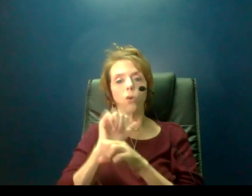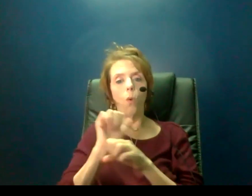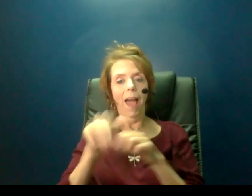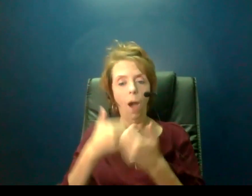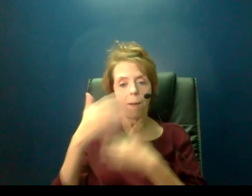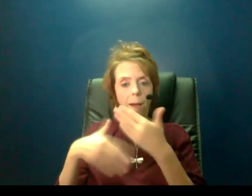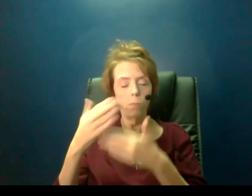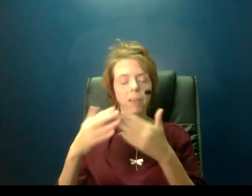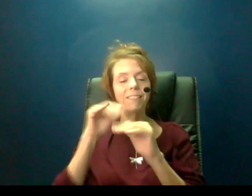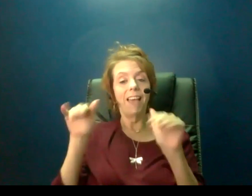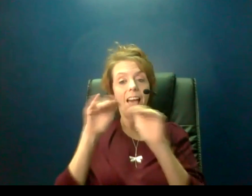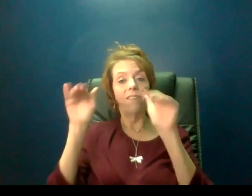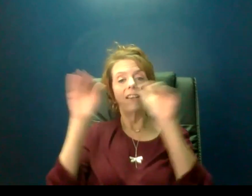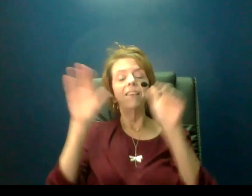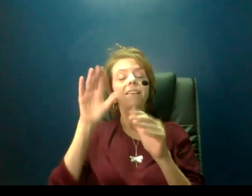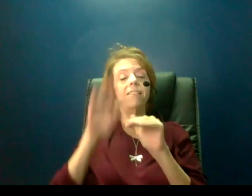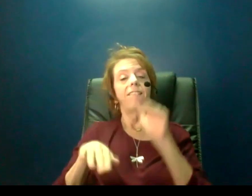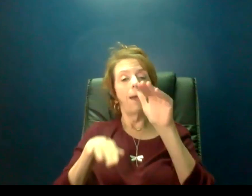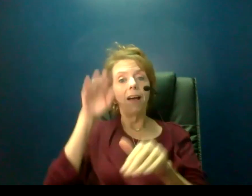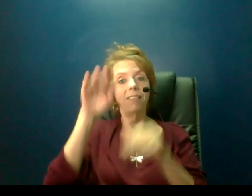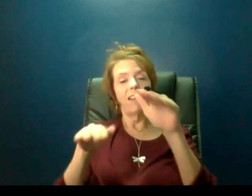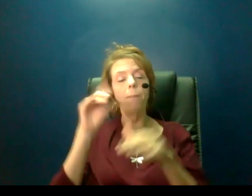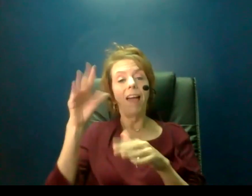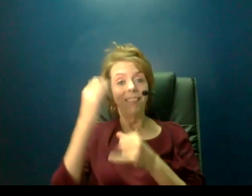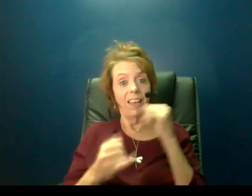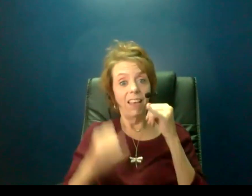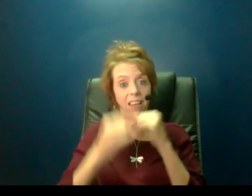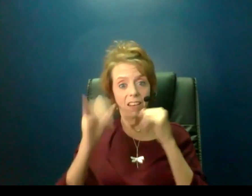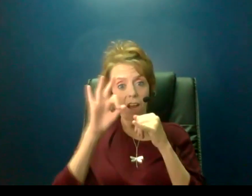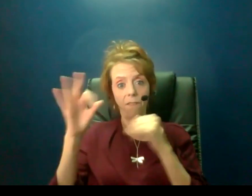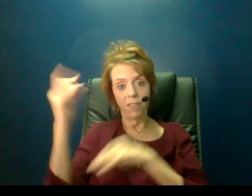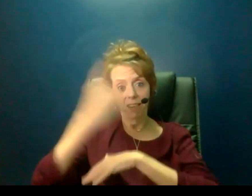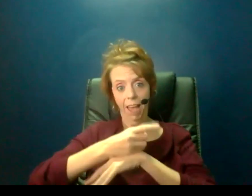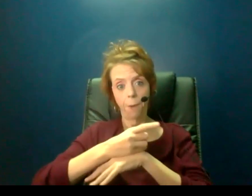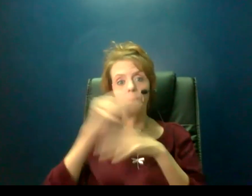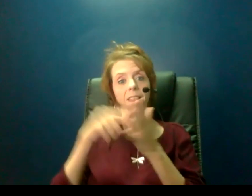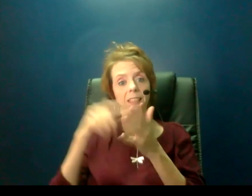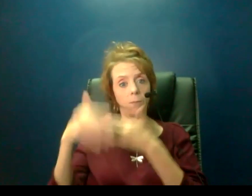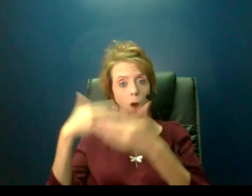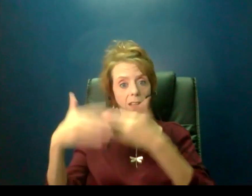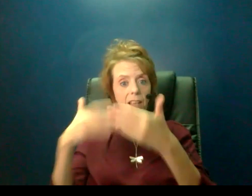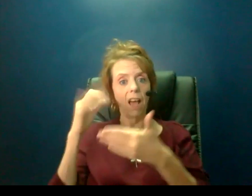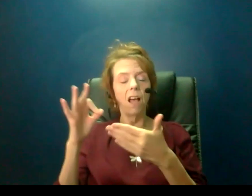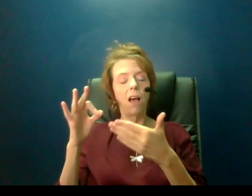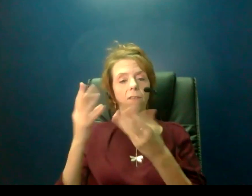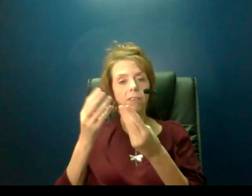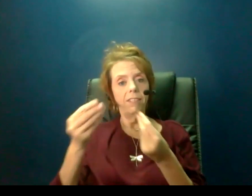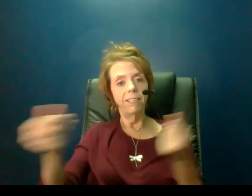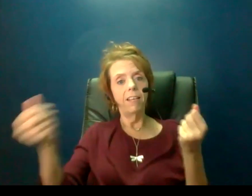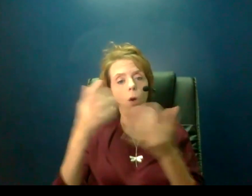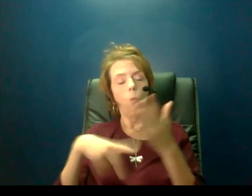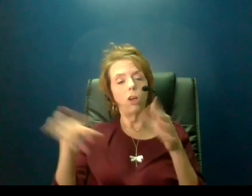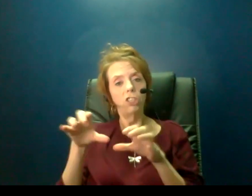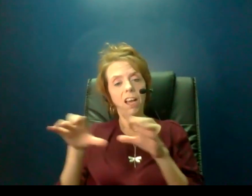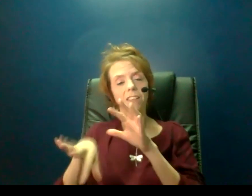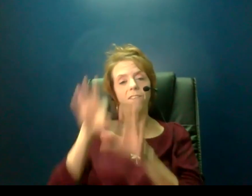it? So it's a step-by-step progression. And at the end of the day, it has this process of distilling what she does and pulling